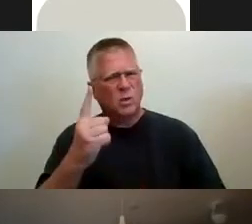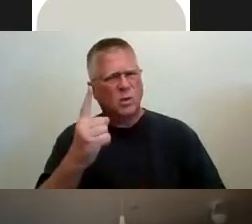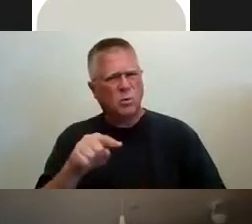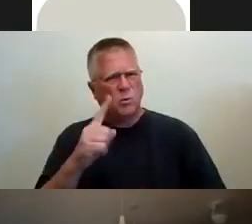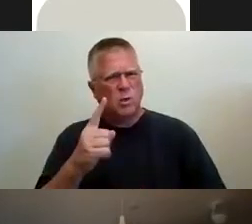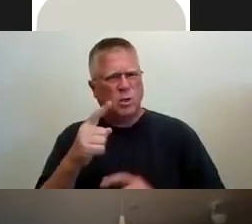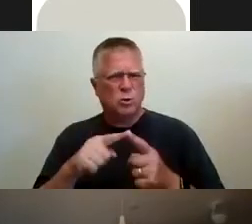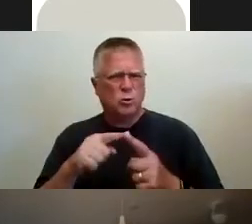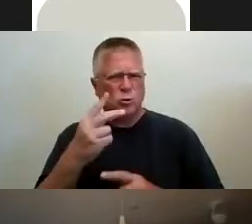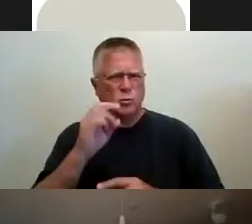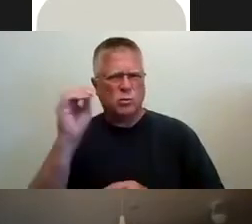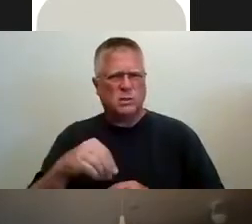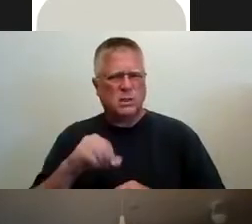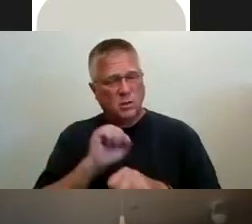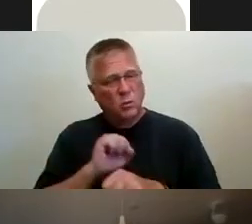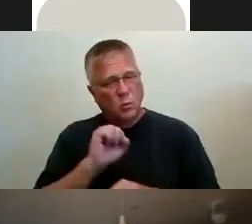2% of